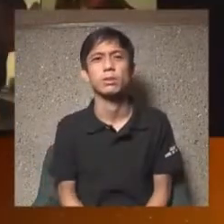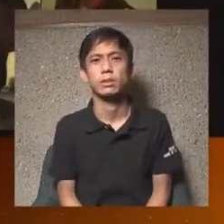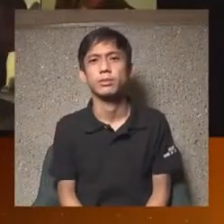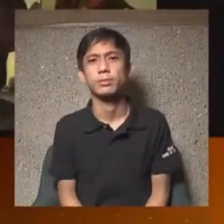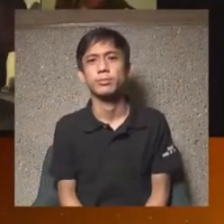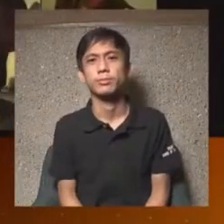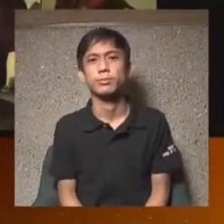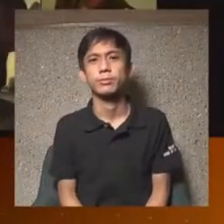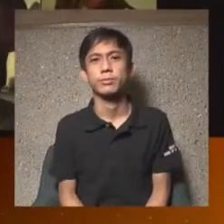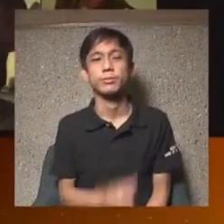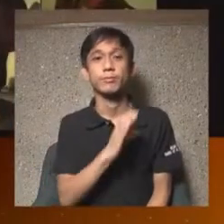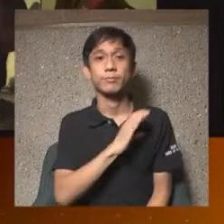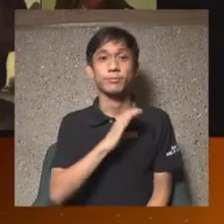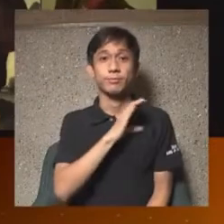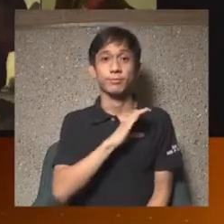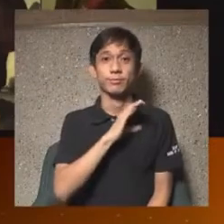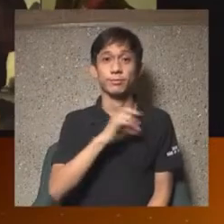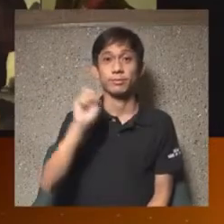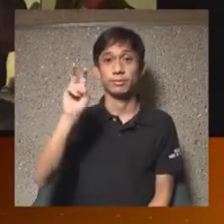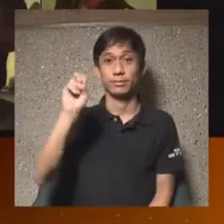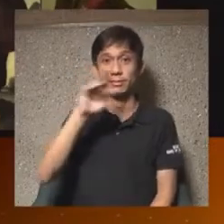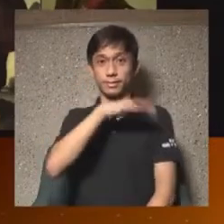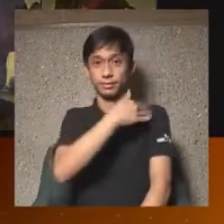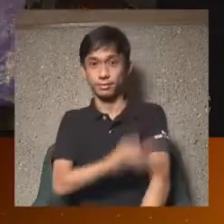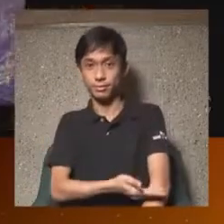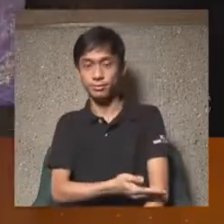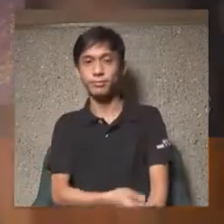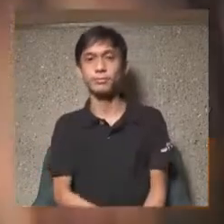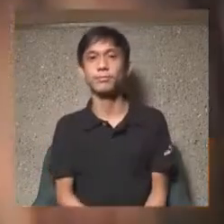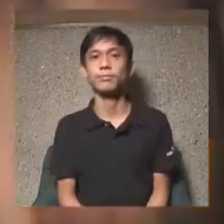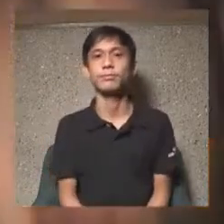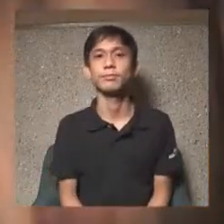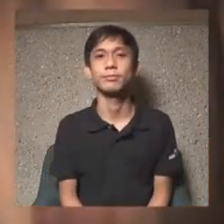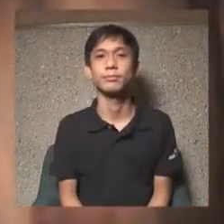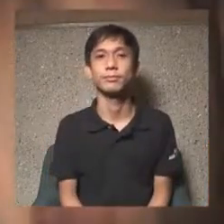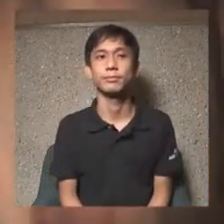The father, the in-law. There was so much